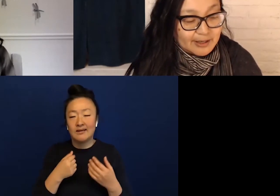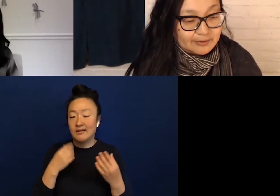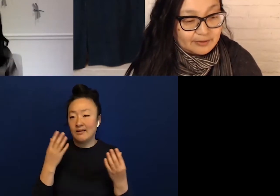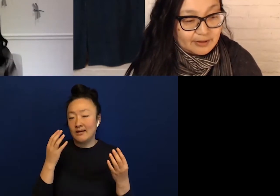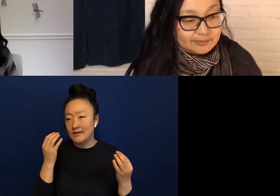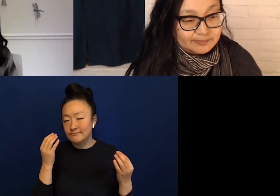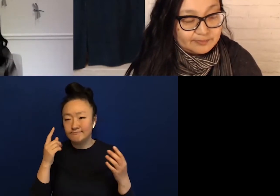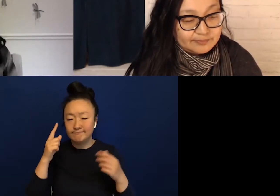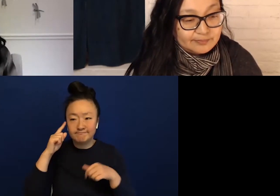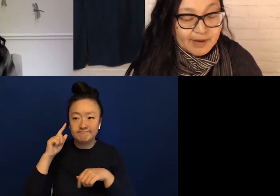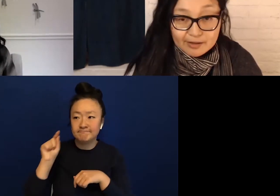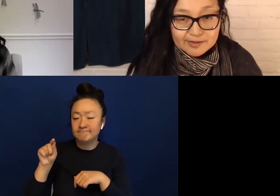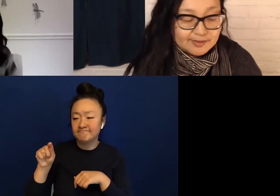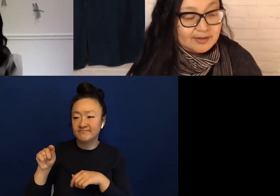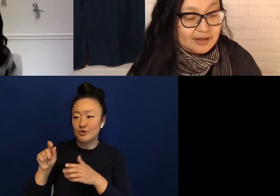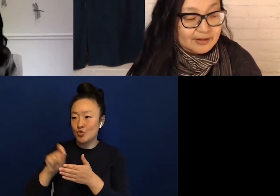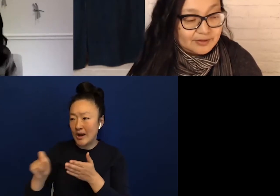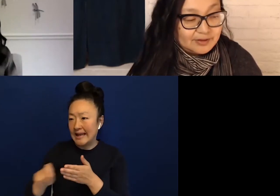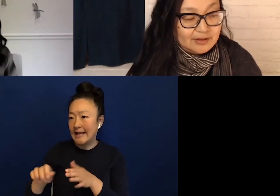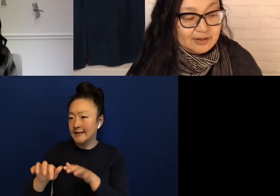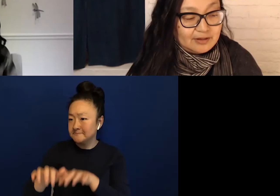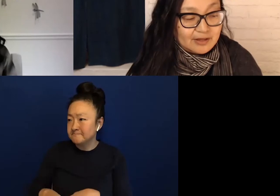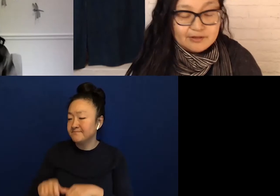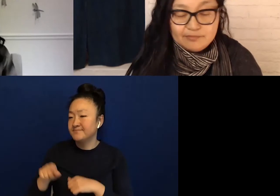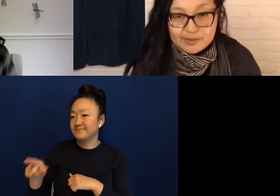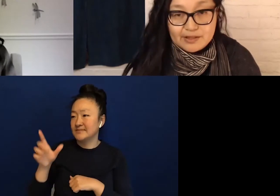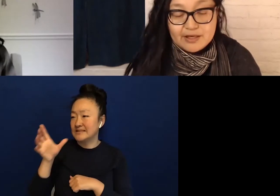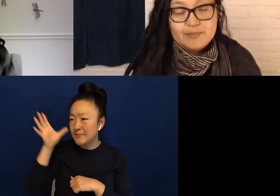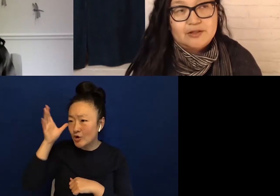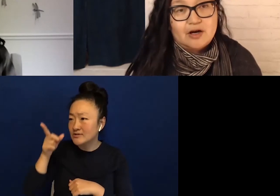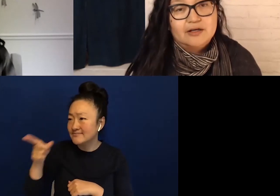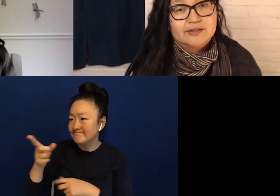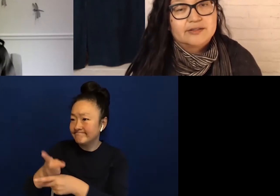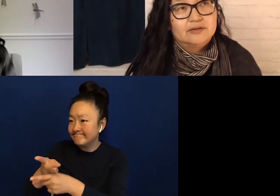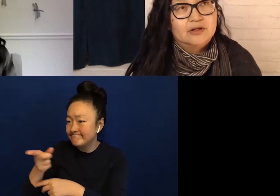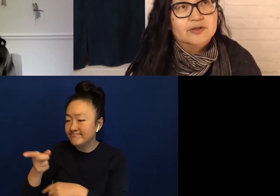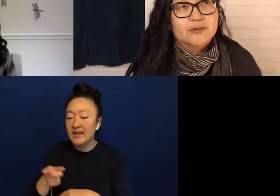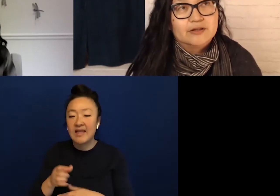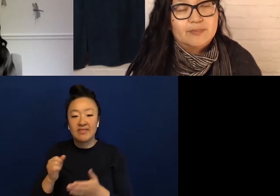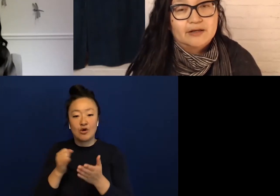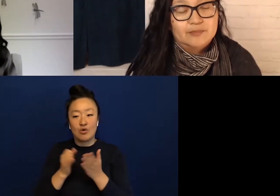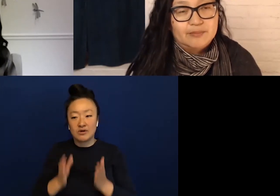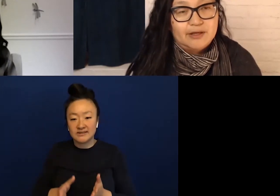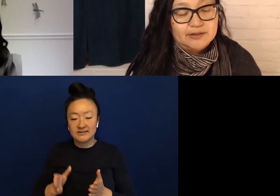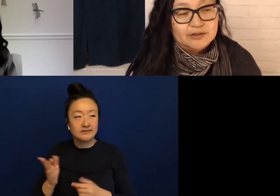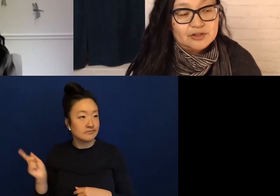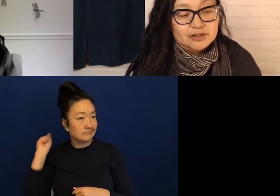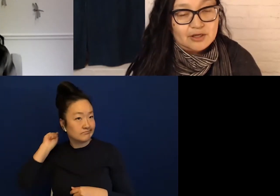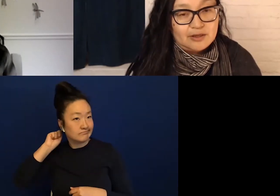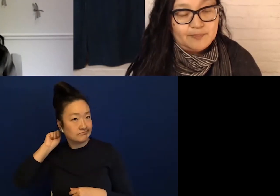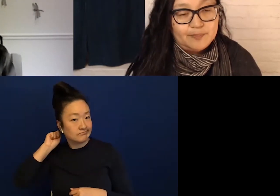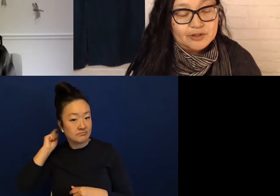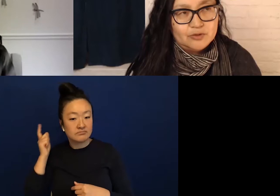thinking about parents, and then thinking about the artist who had always been in the back of my mind,